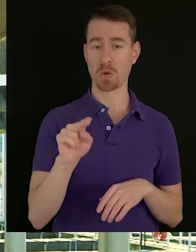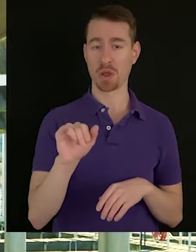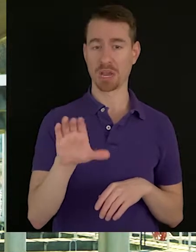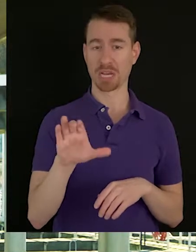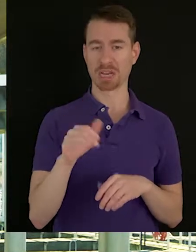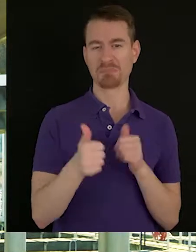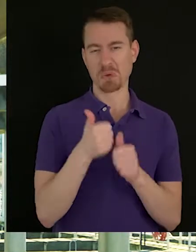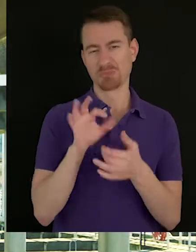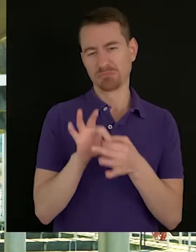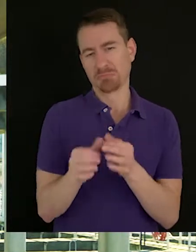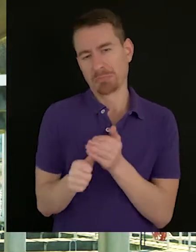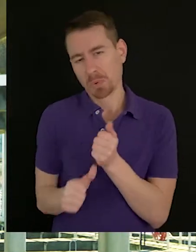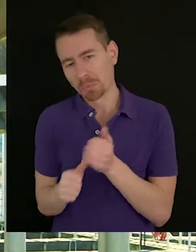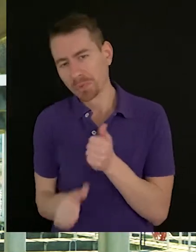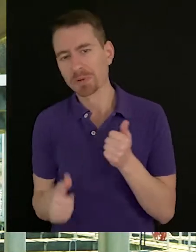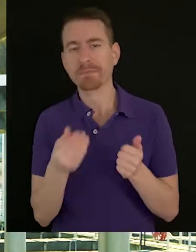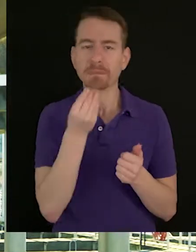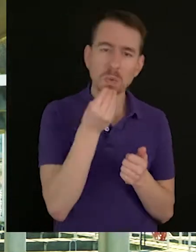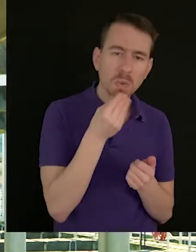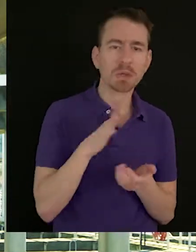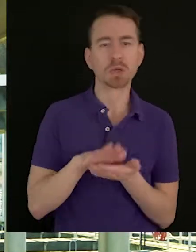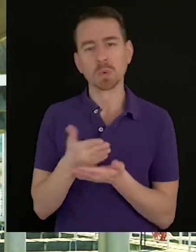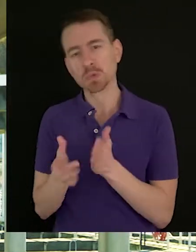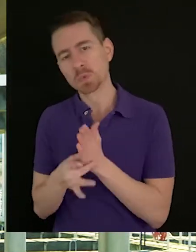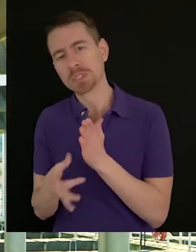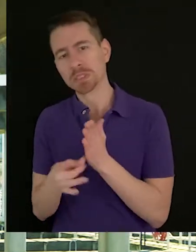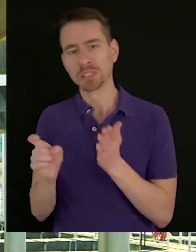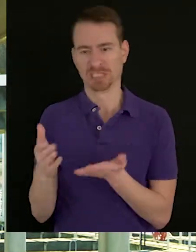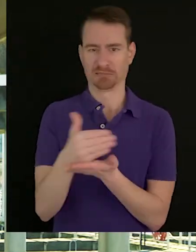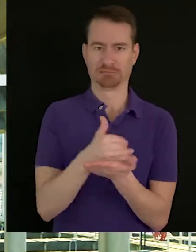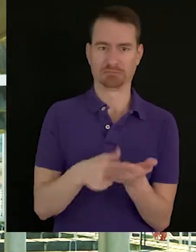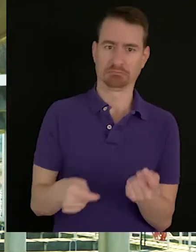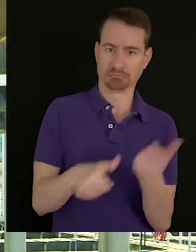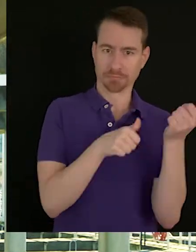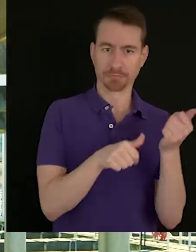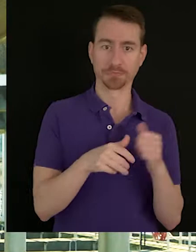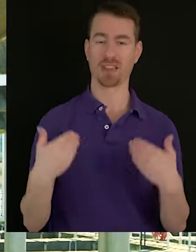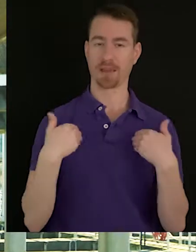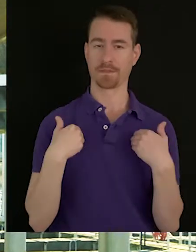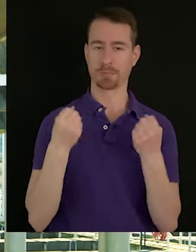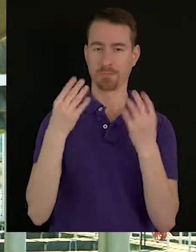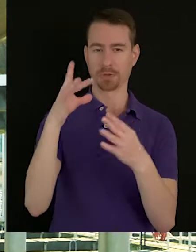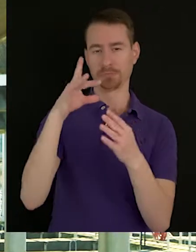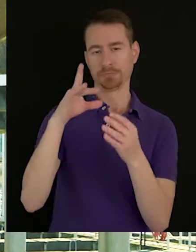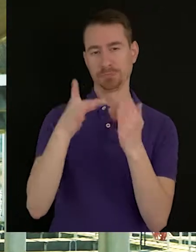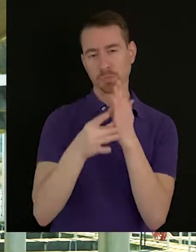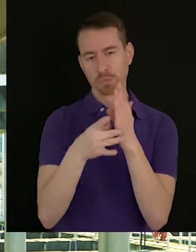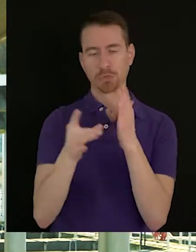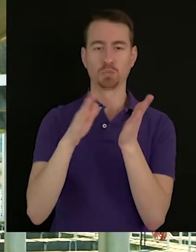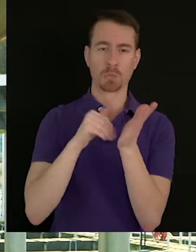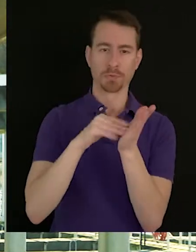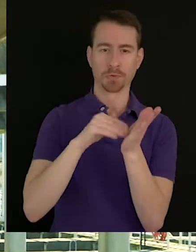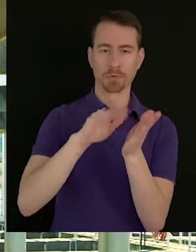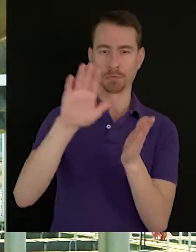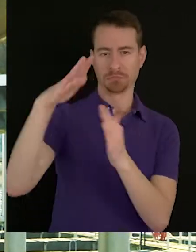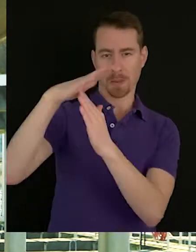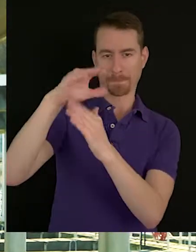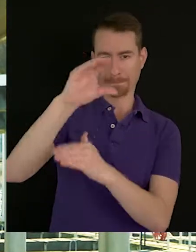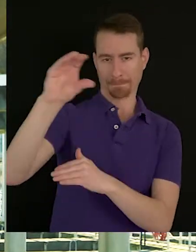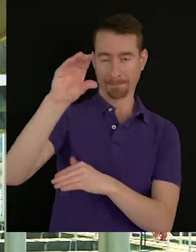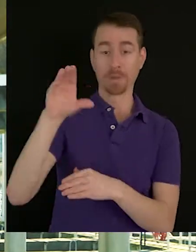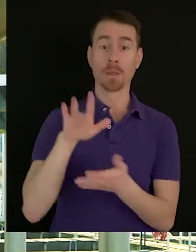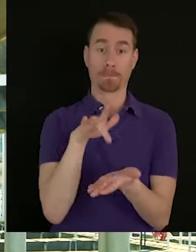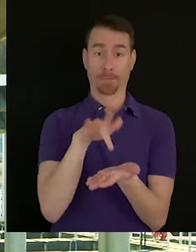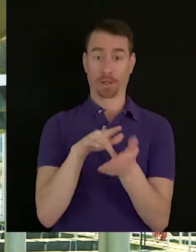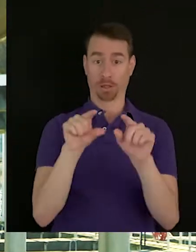matter, which is mostly poop and also food and grease from kitchen sinks. It's happening in the tanks behind me, but